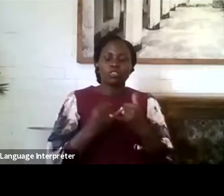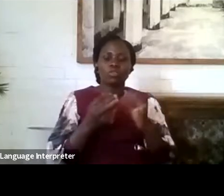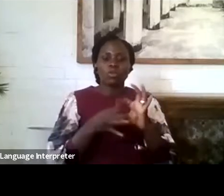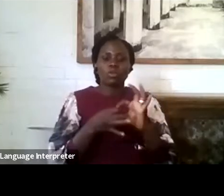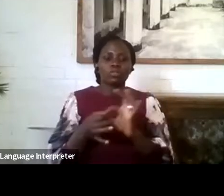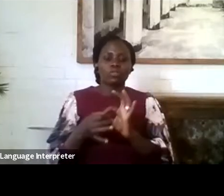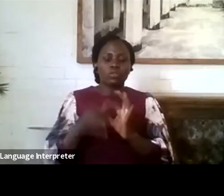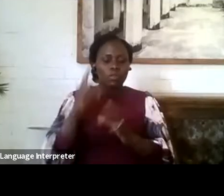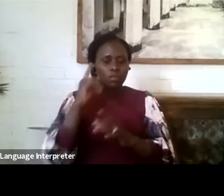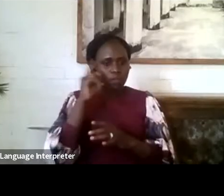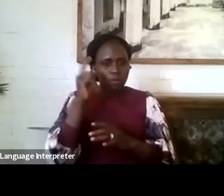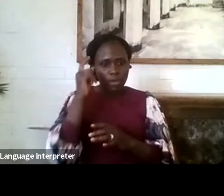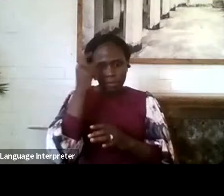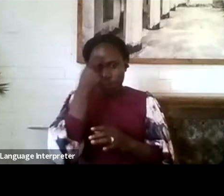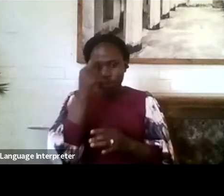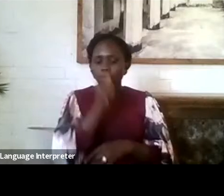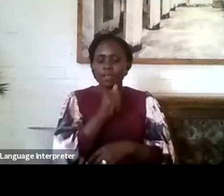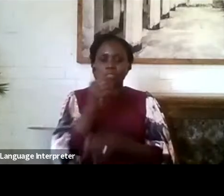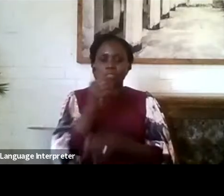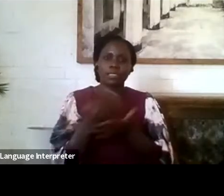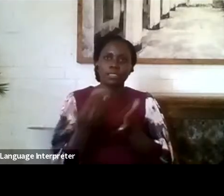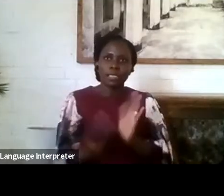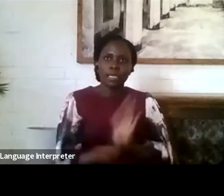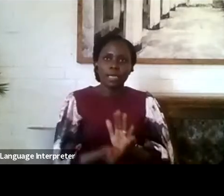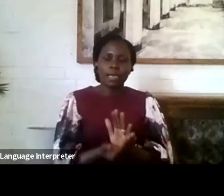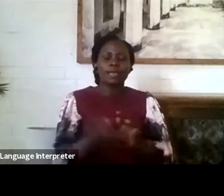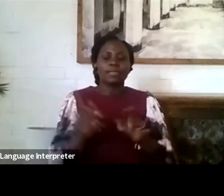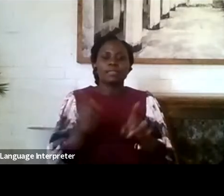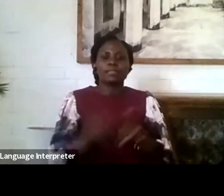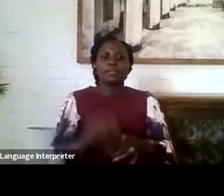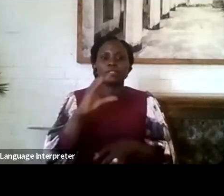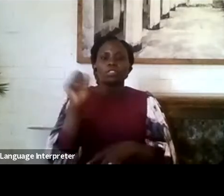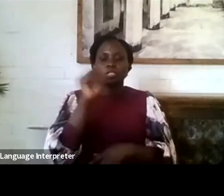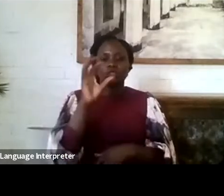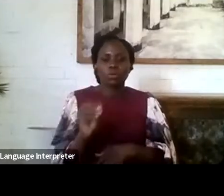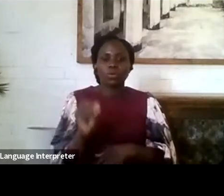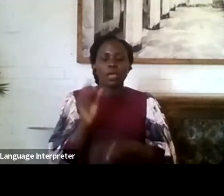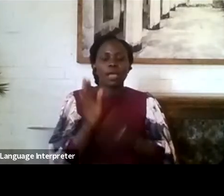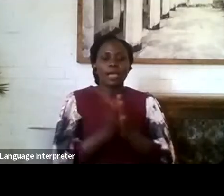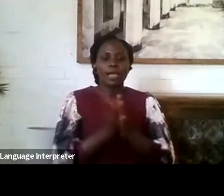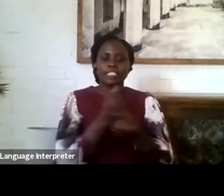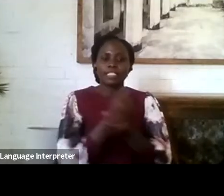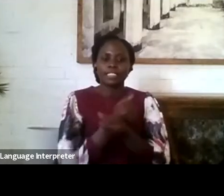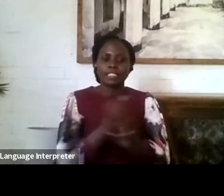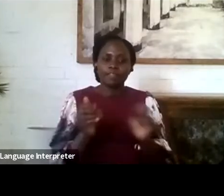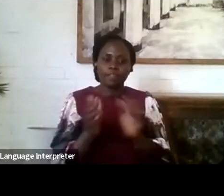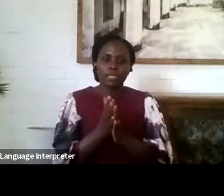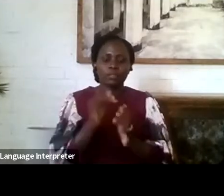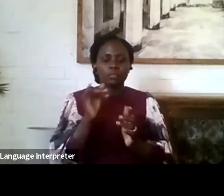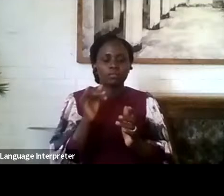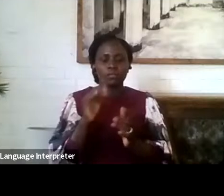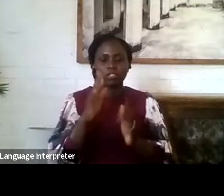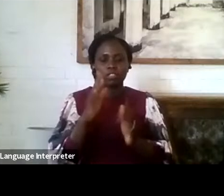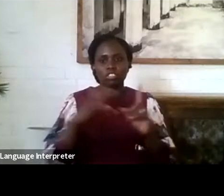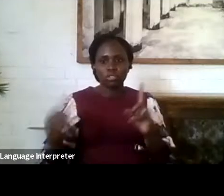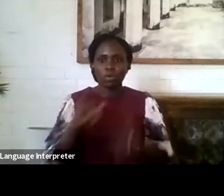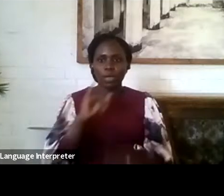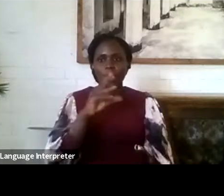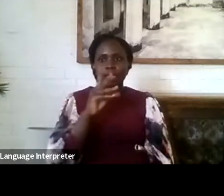sector actors, as well as civil society around safe and effective digital ID systems, are welcome